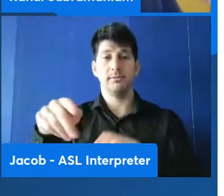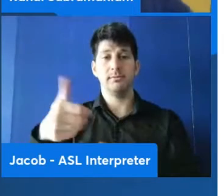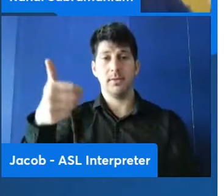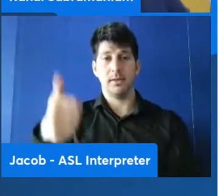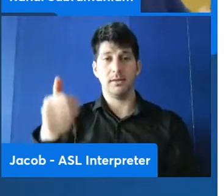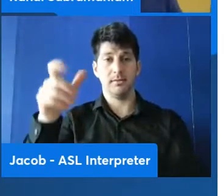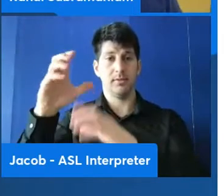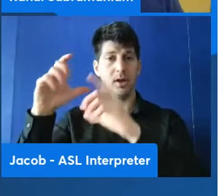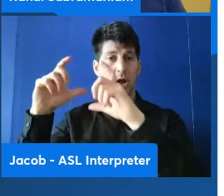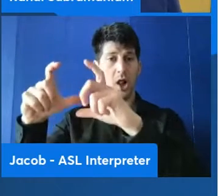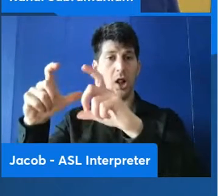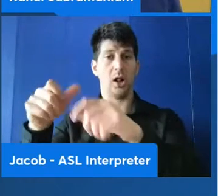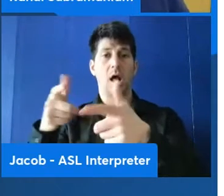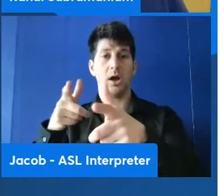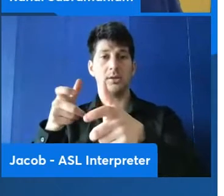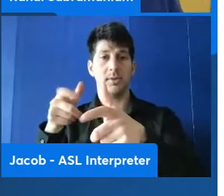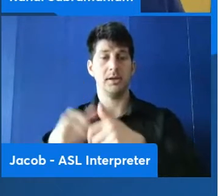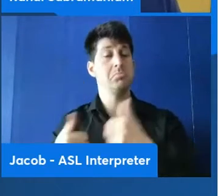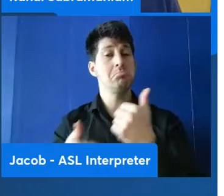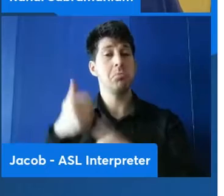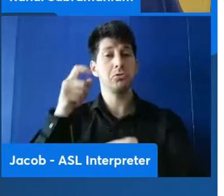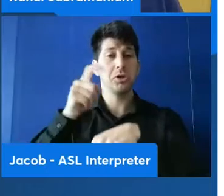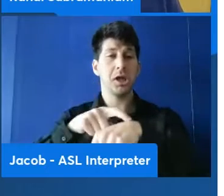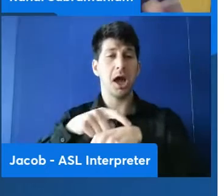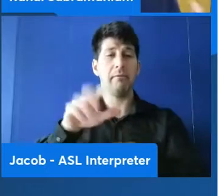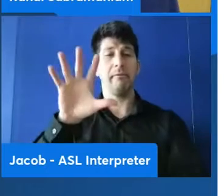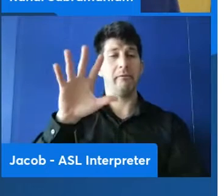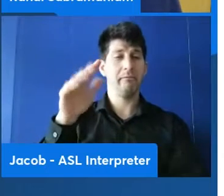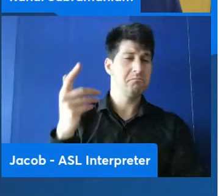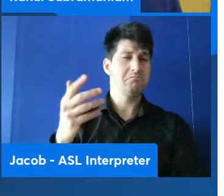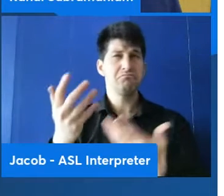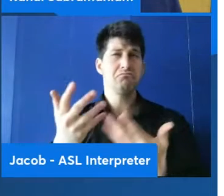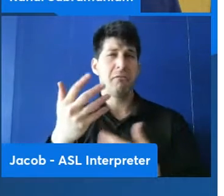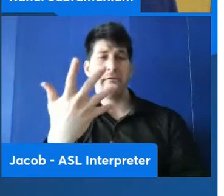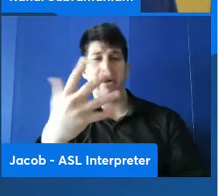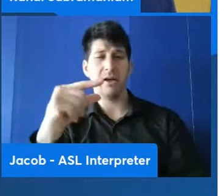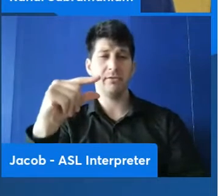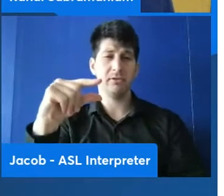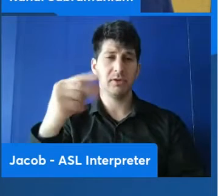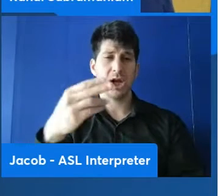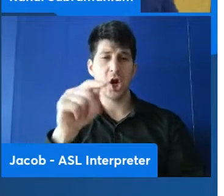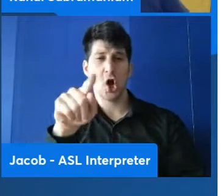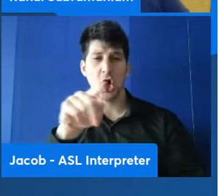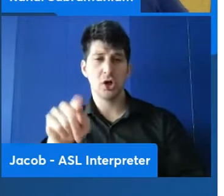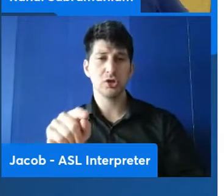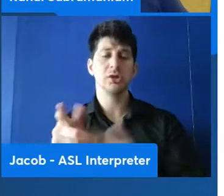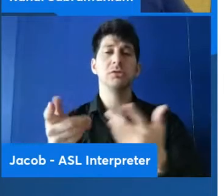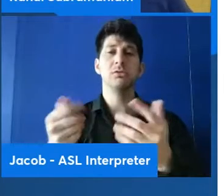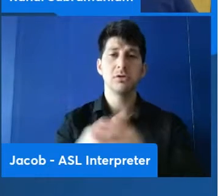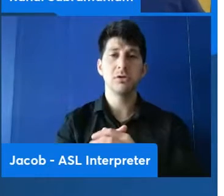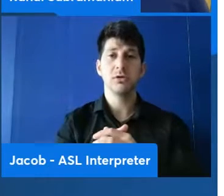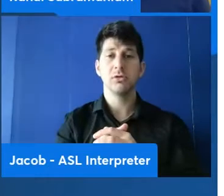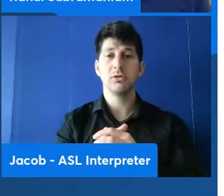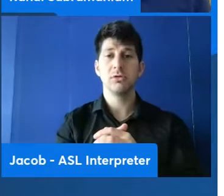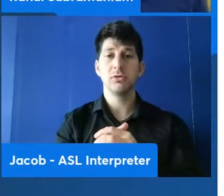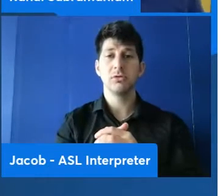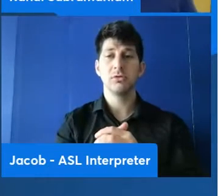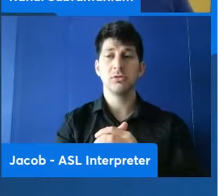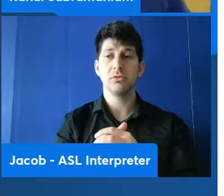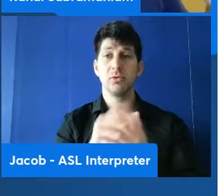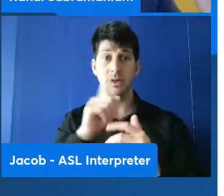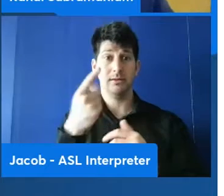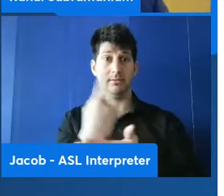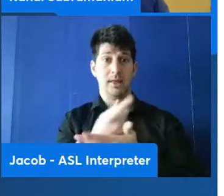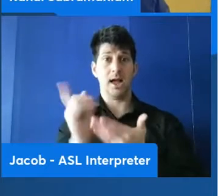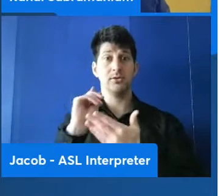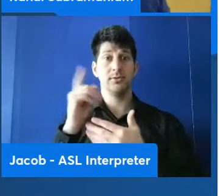these processors are doing clock speeds of 5 gigahertz and more. That's what they're shooting for. In fact, just last week, which was really exciting